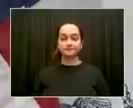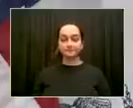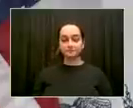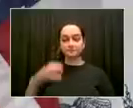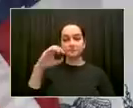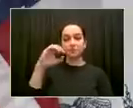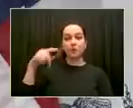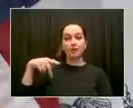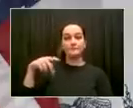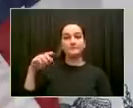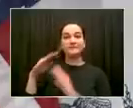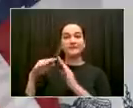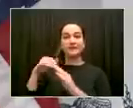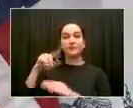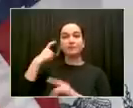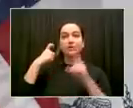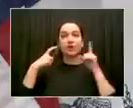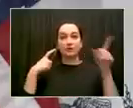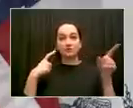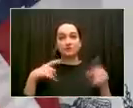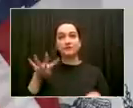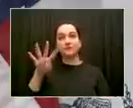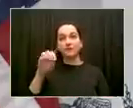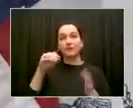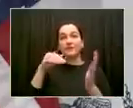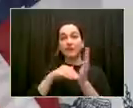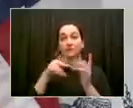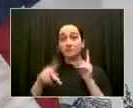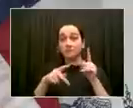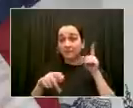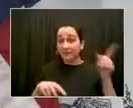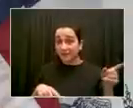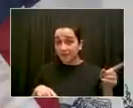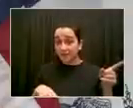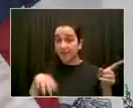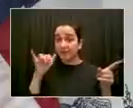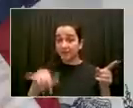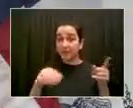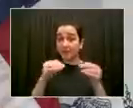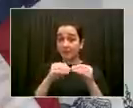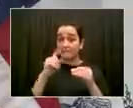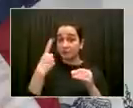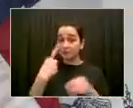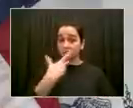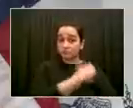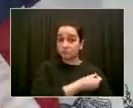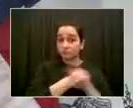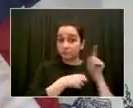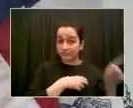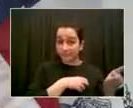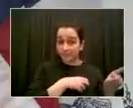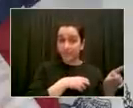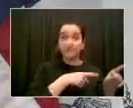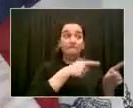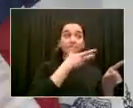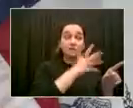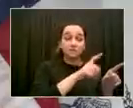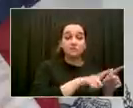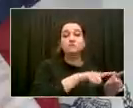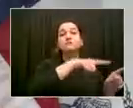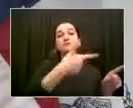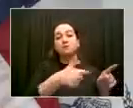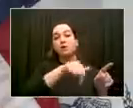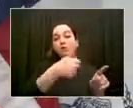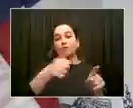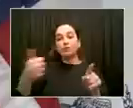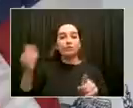different areas. Commissioner Nigro or Commissioner Cortez Vasquez, you want to add anything about the next steps